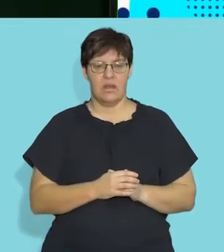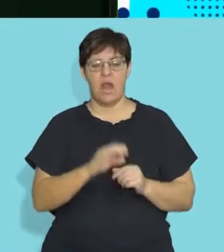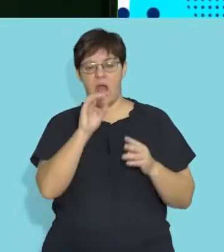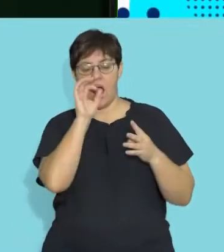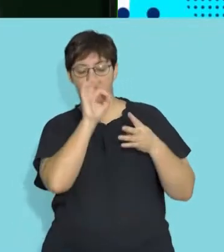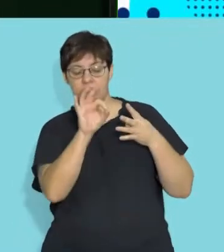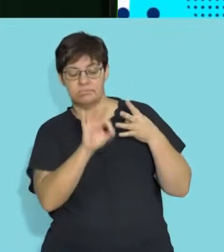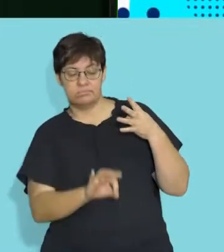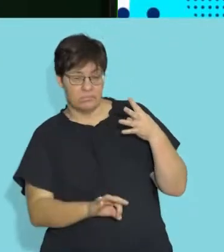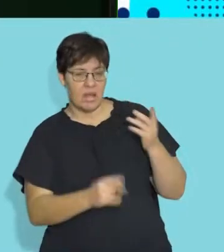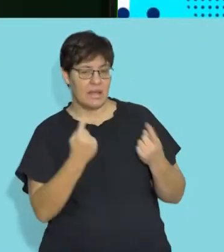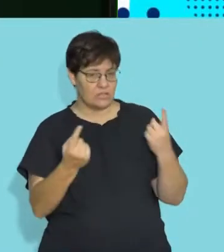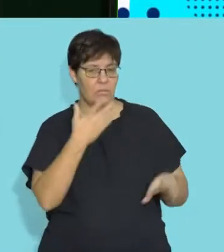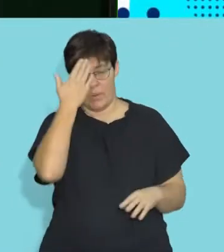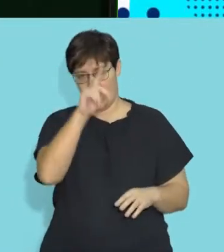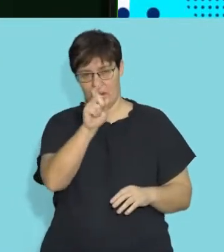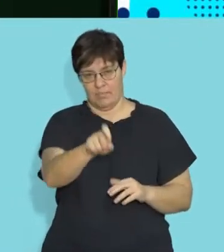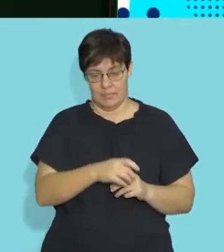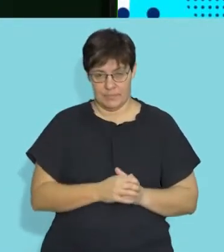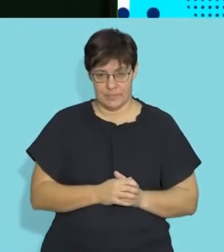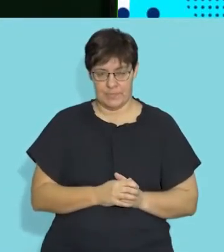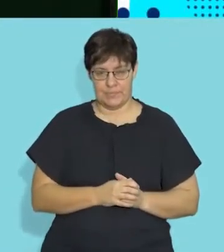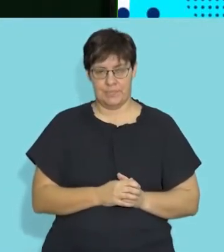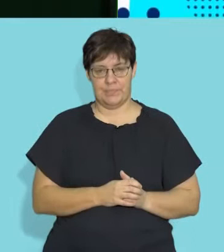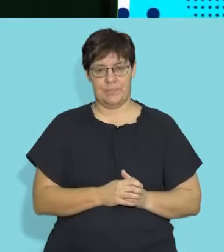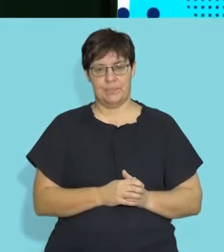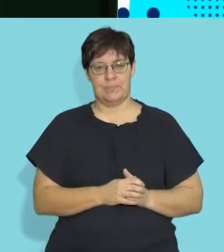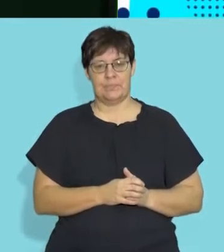characteristics of each, and make sure you know them. Okay.